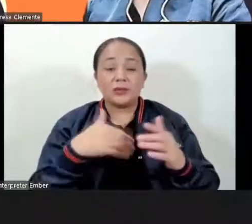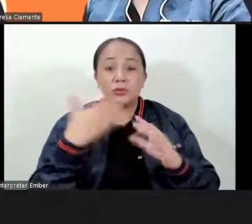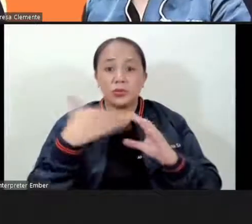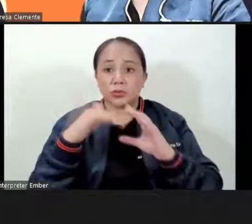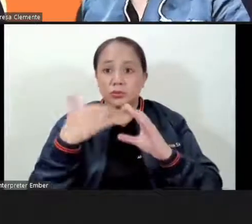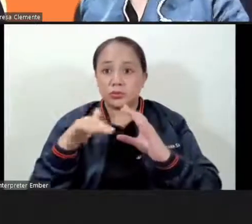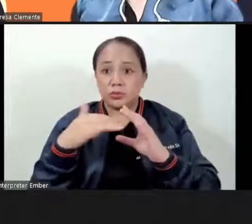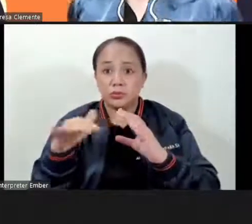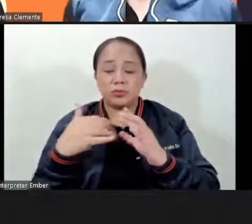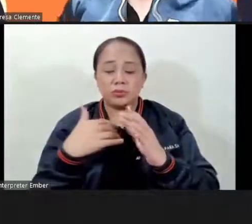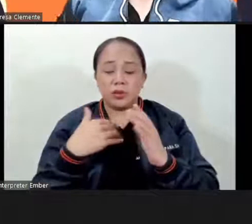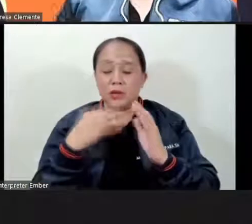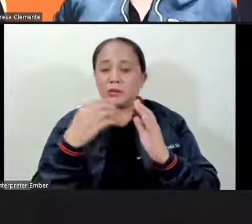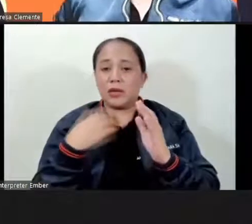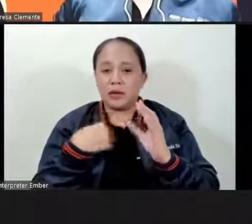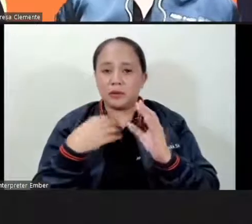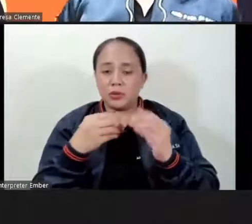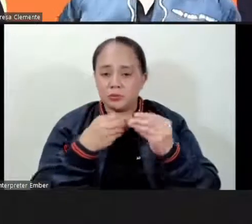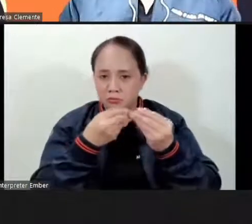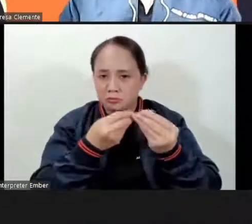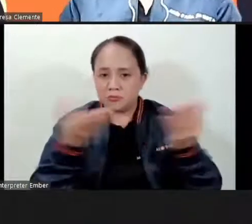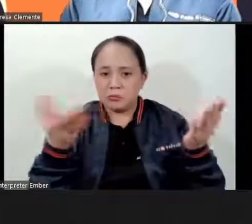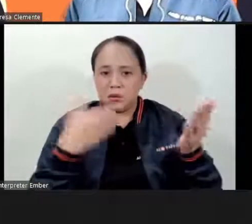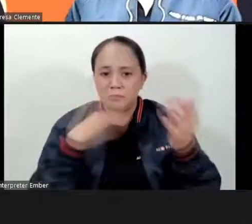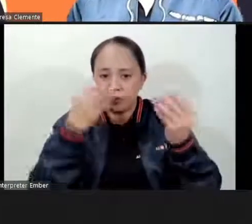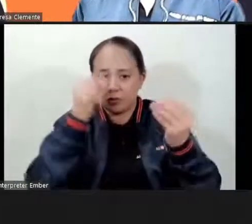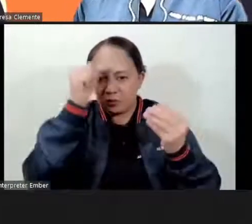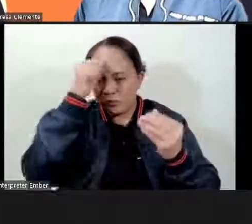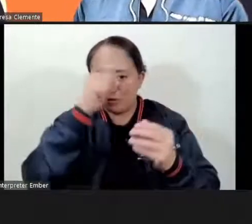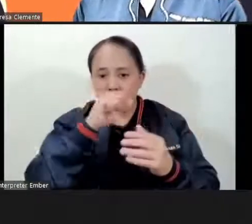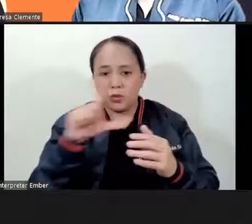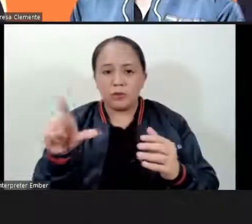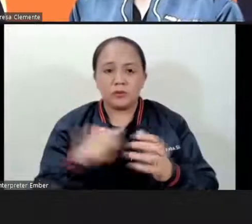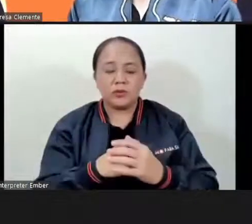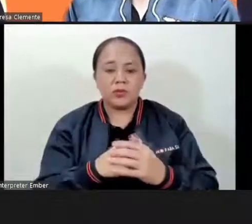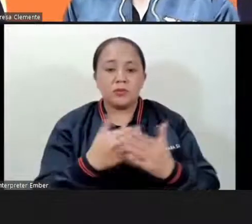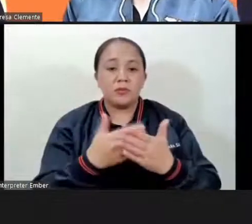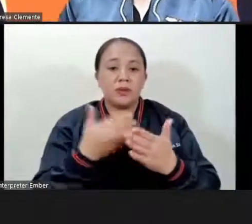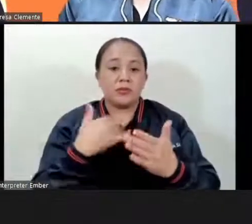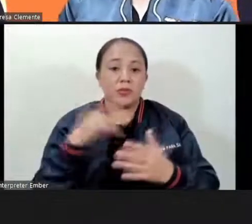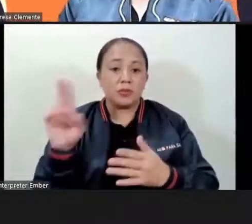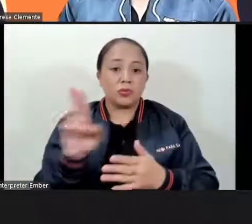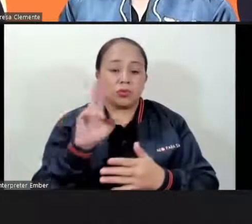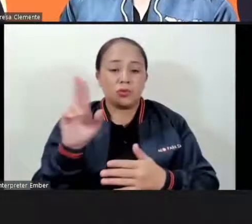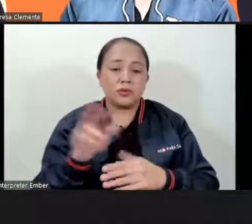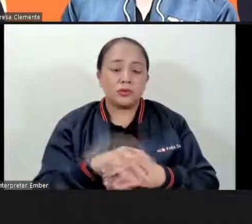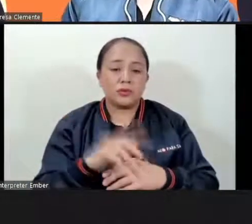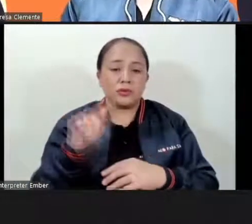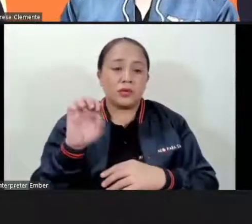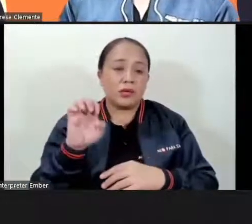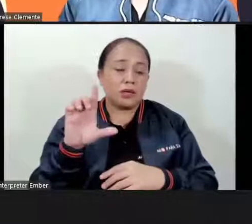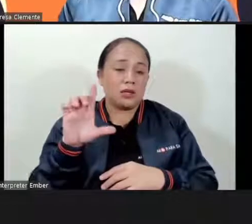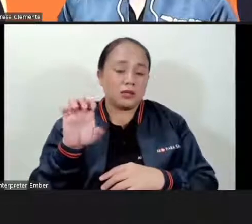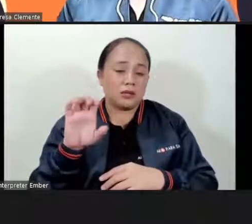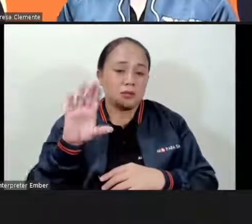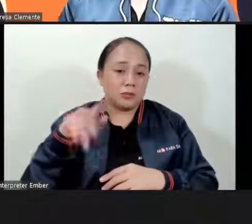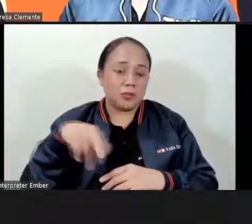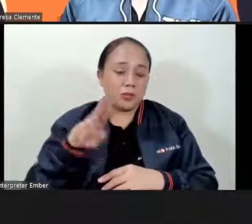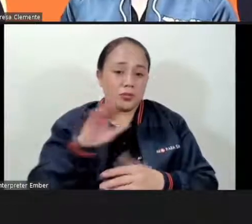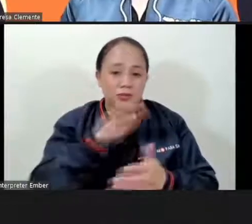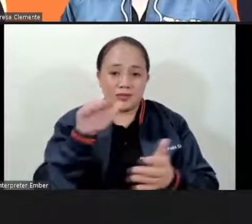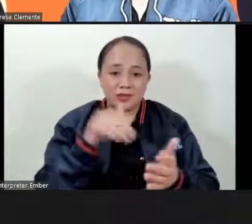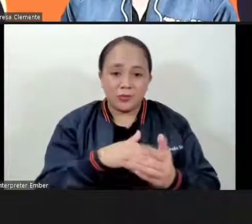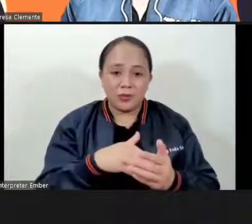centers. But I would also like to remind po everyone that before using po the tele-CPU centers, we have